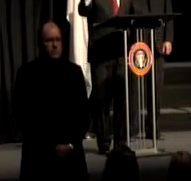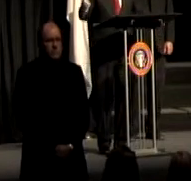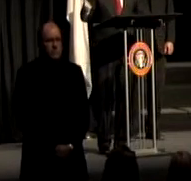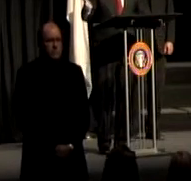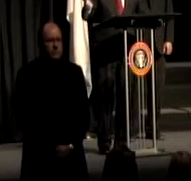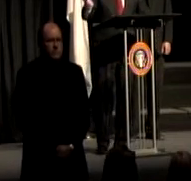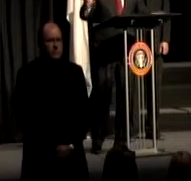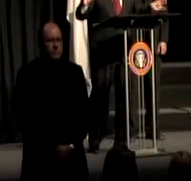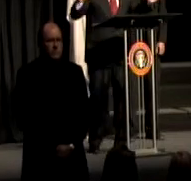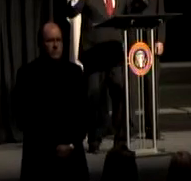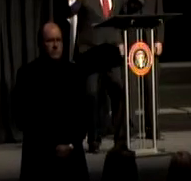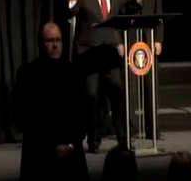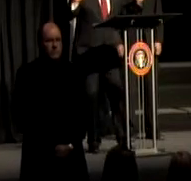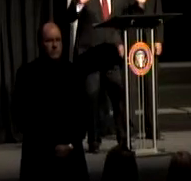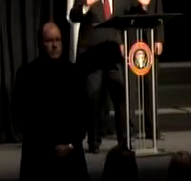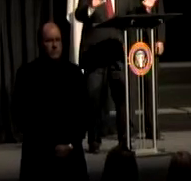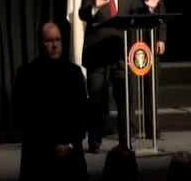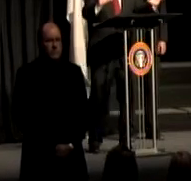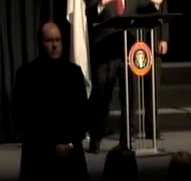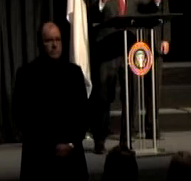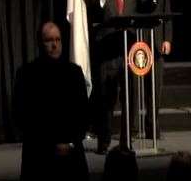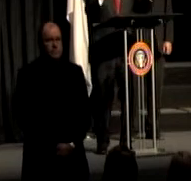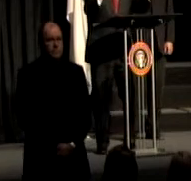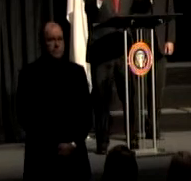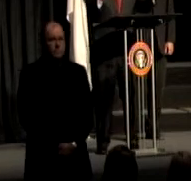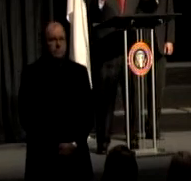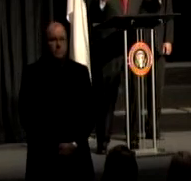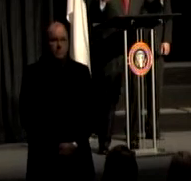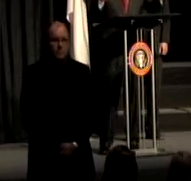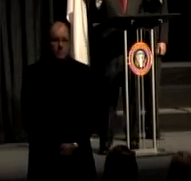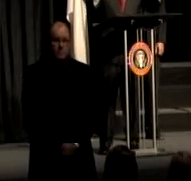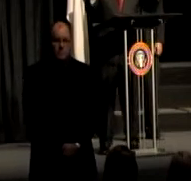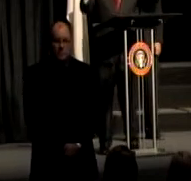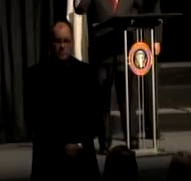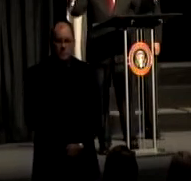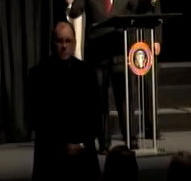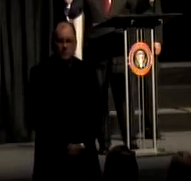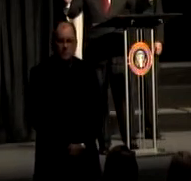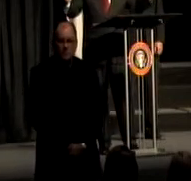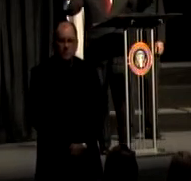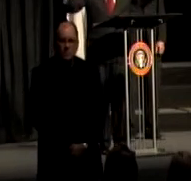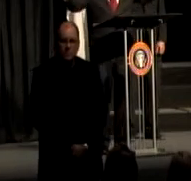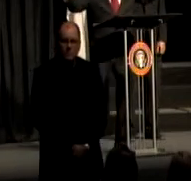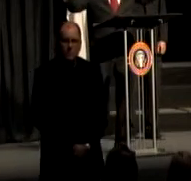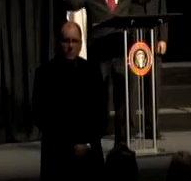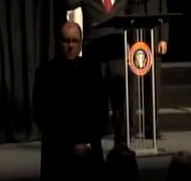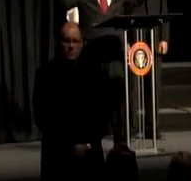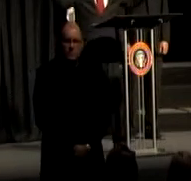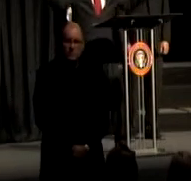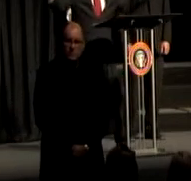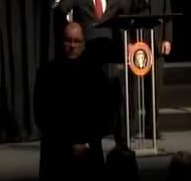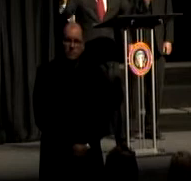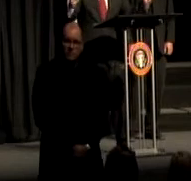as a church is to bring people so they can hear about Christ so Christ